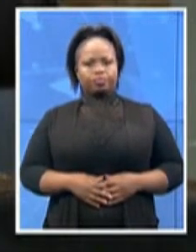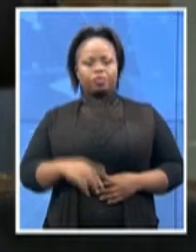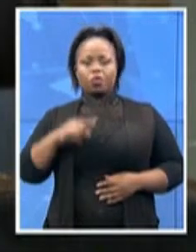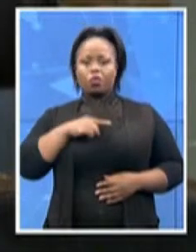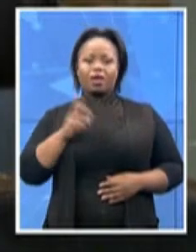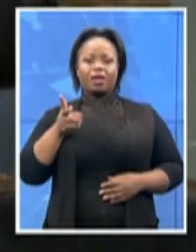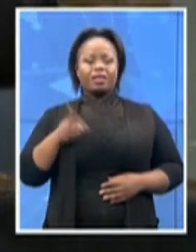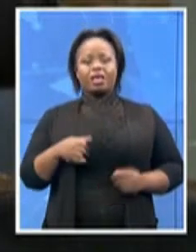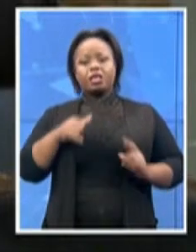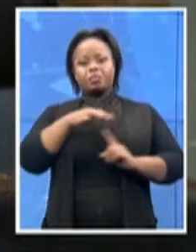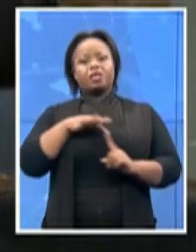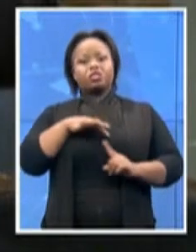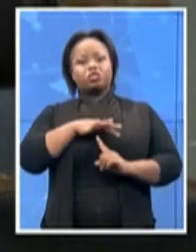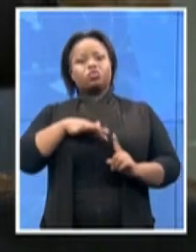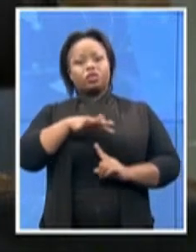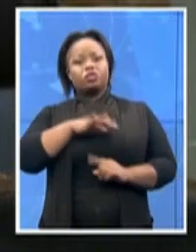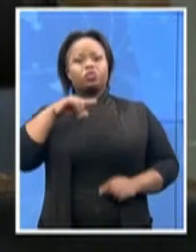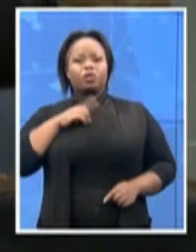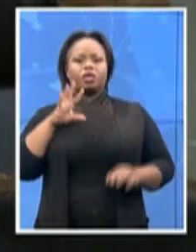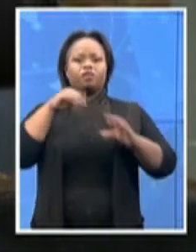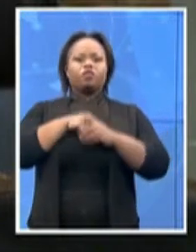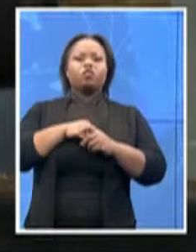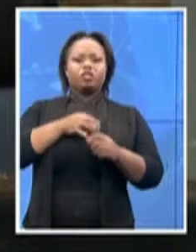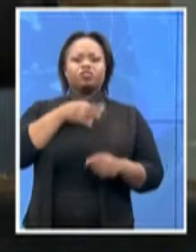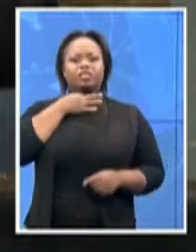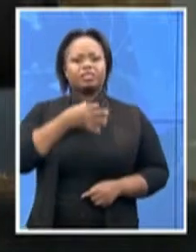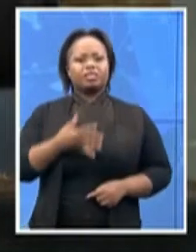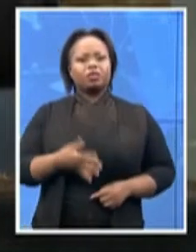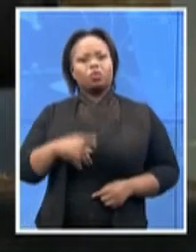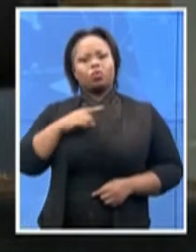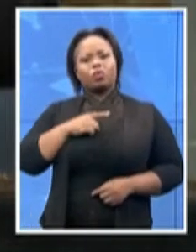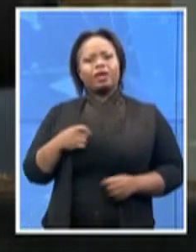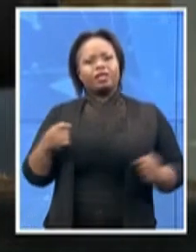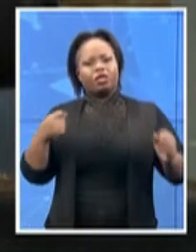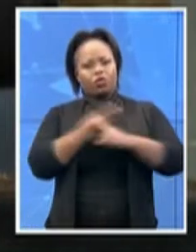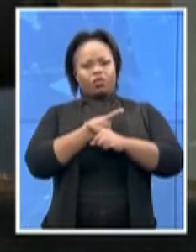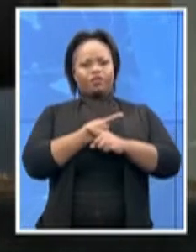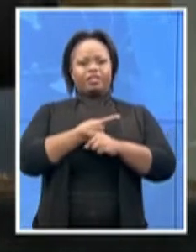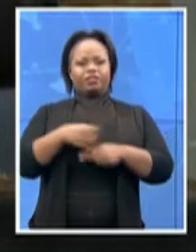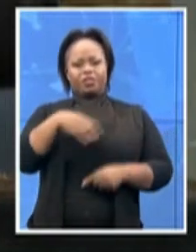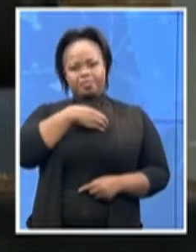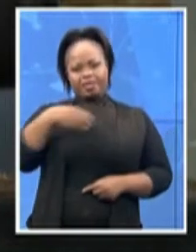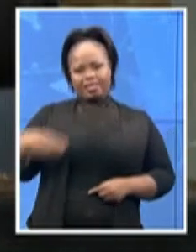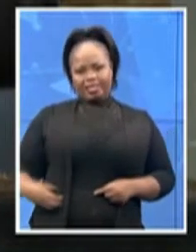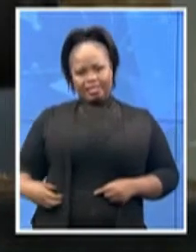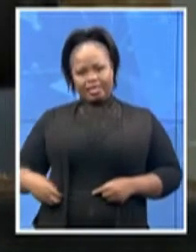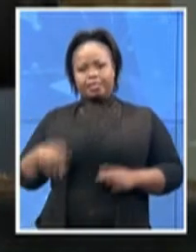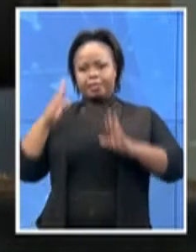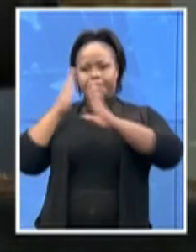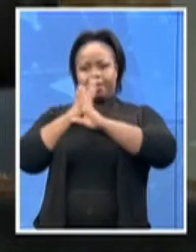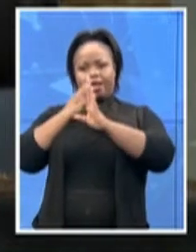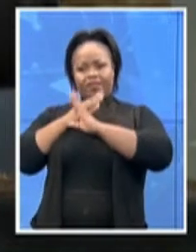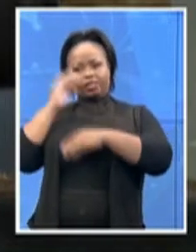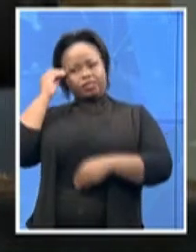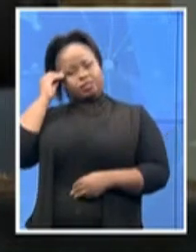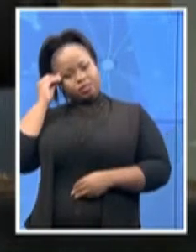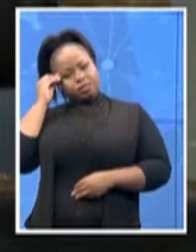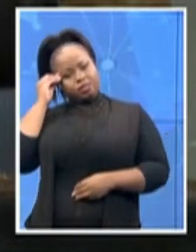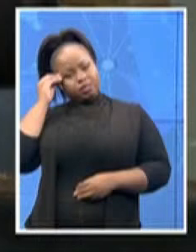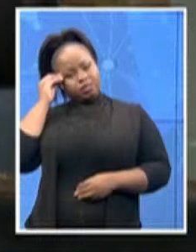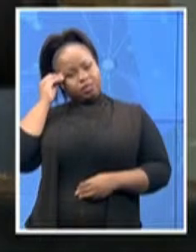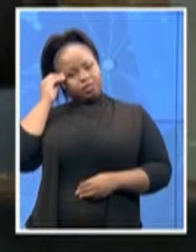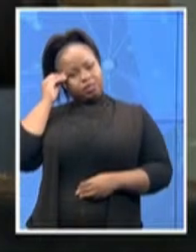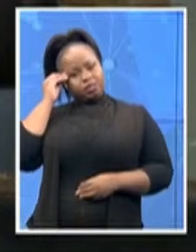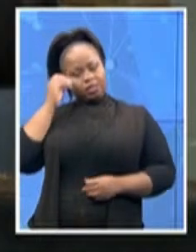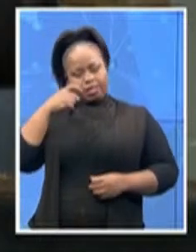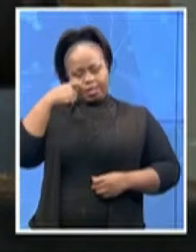risk of conflict between the president's private interests, his pursuit of the ANC